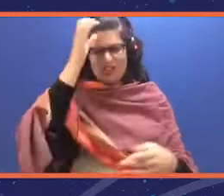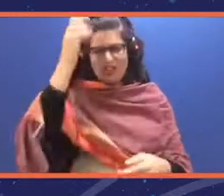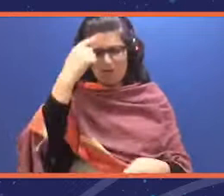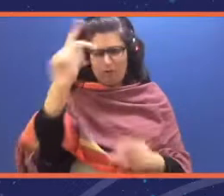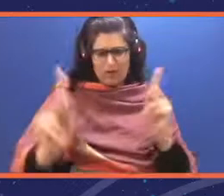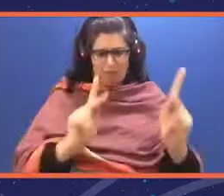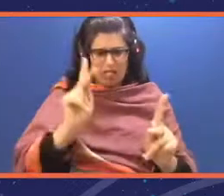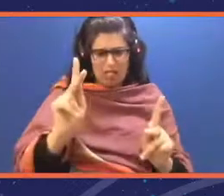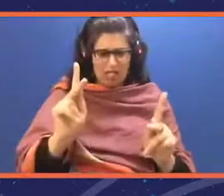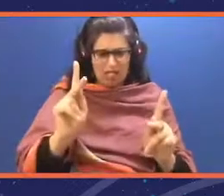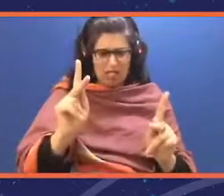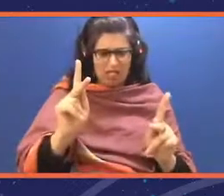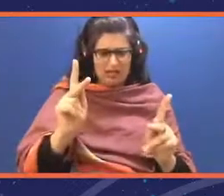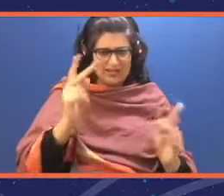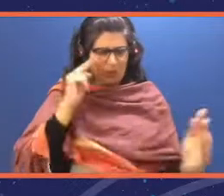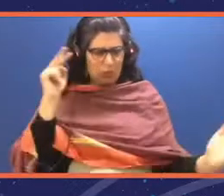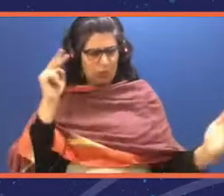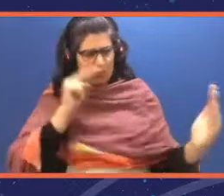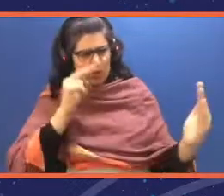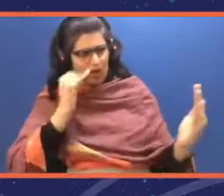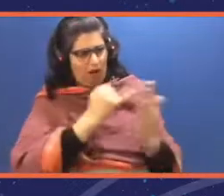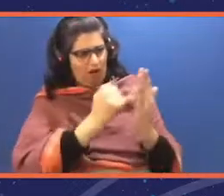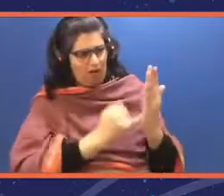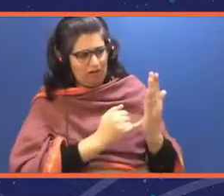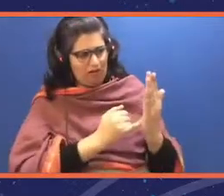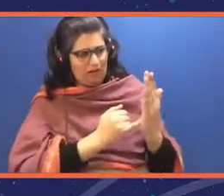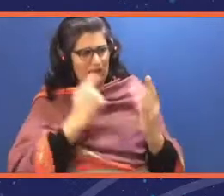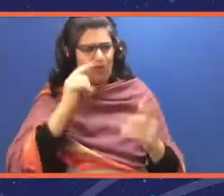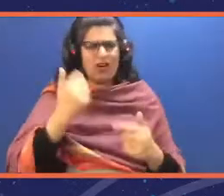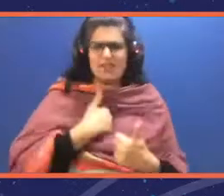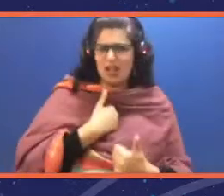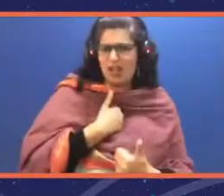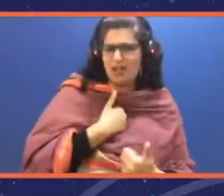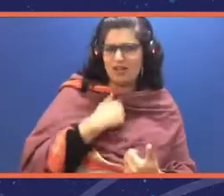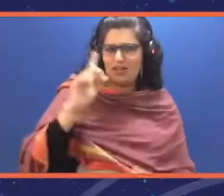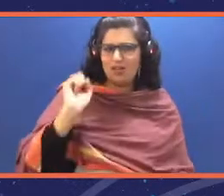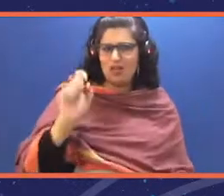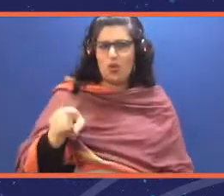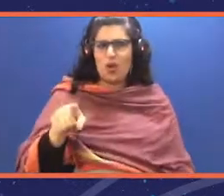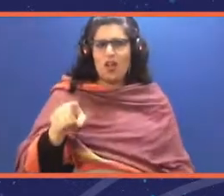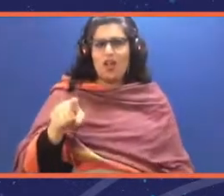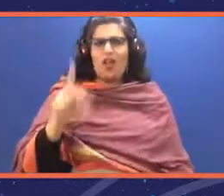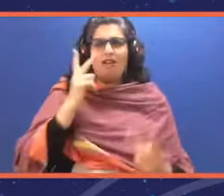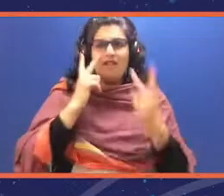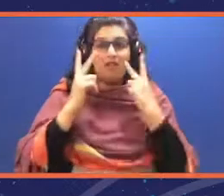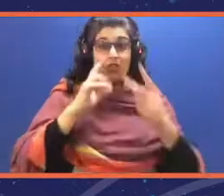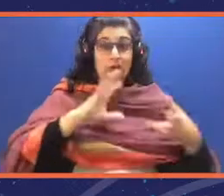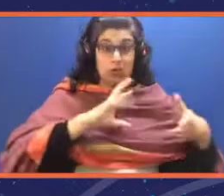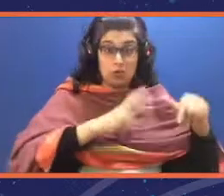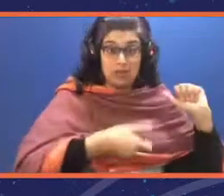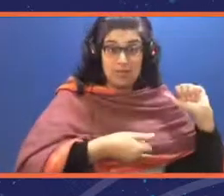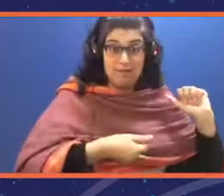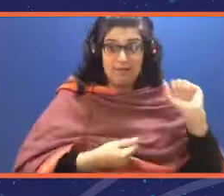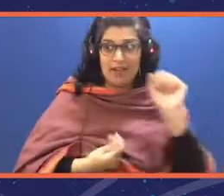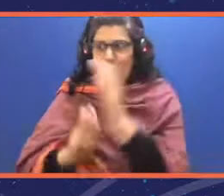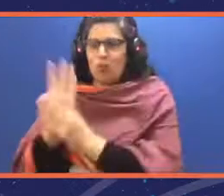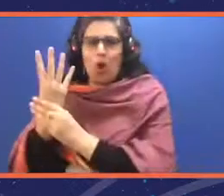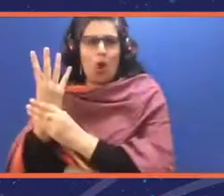to people who are seeing the art and even to ourselves? So the question of visualizing grief and growth, which was a